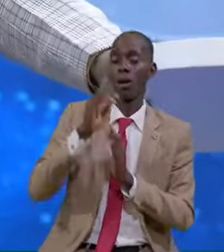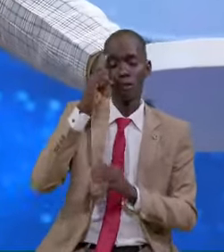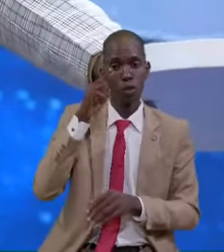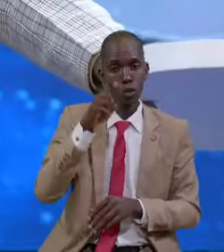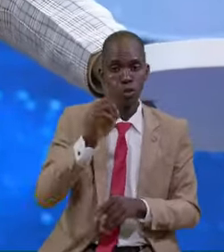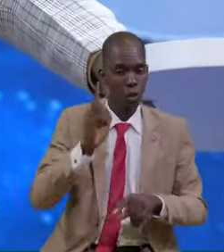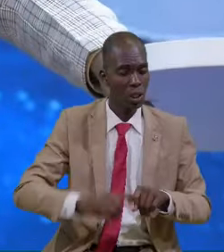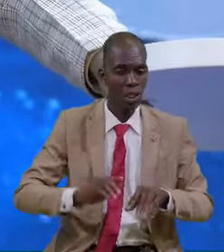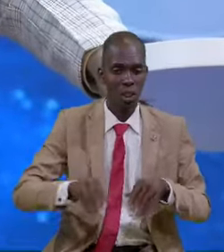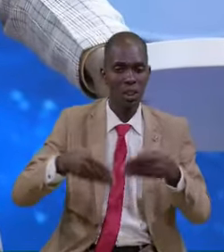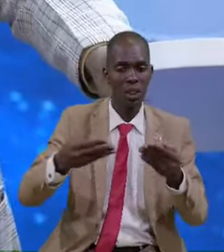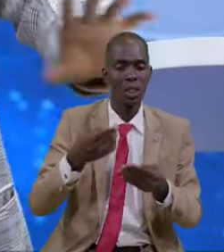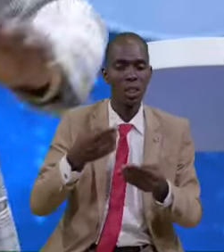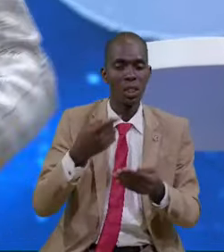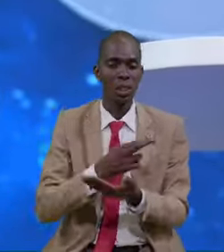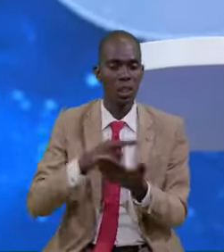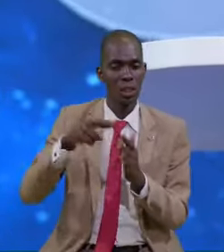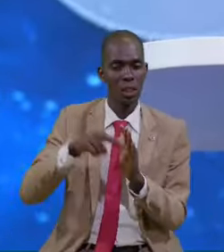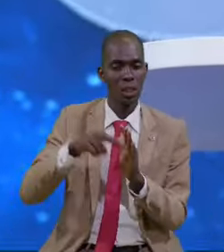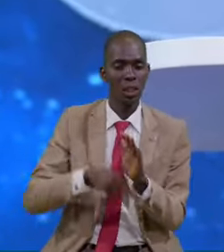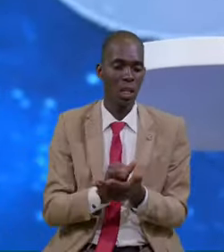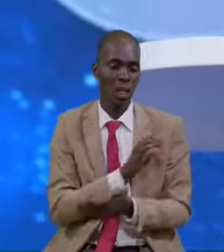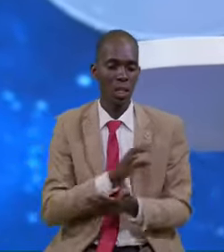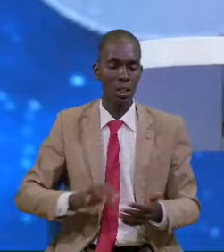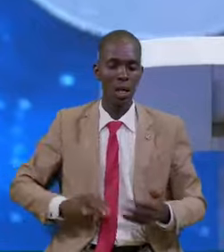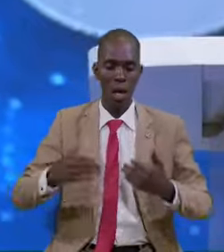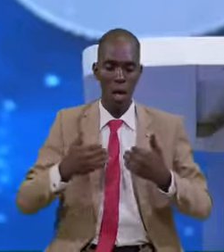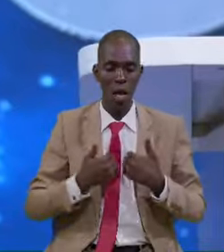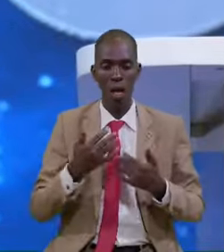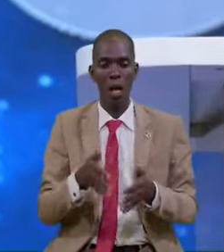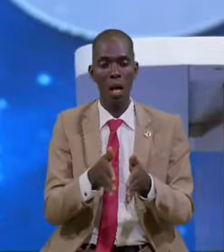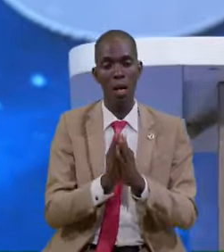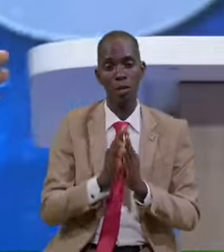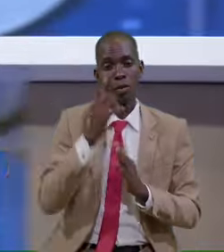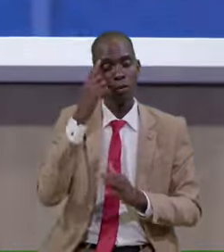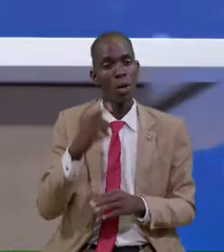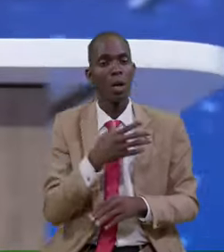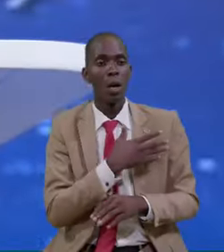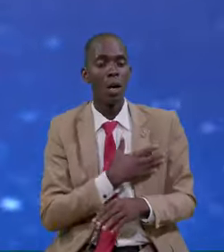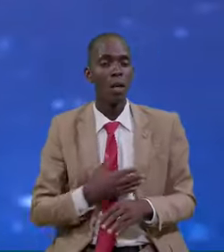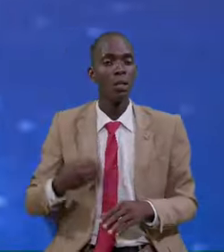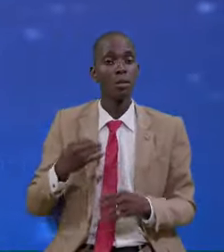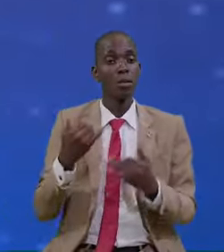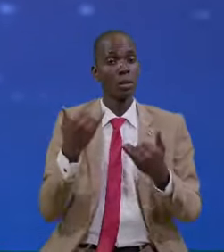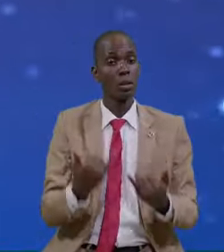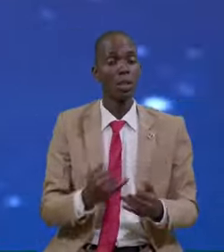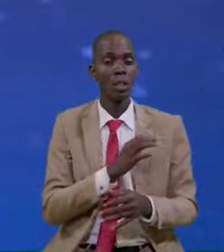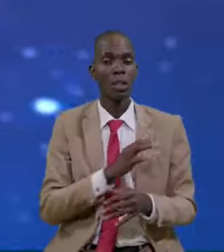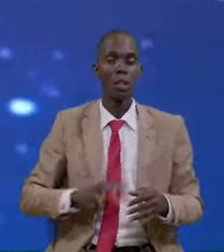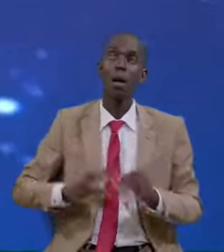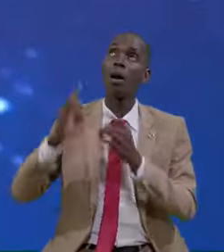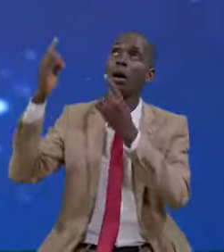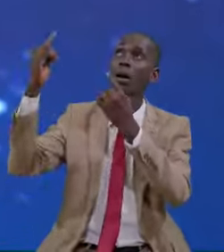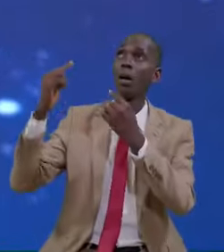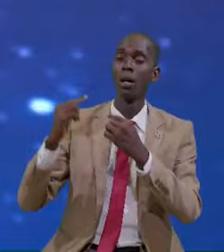the righteousness Christ has provided, and then that God has demanded. And now Christ came